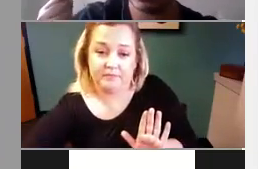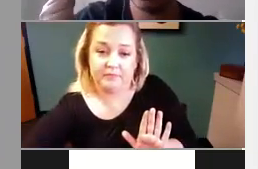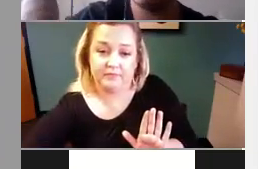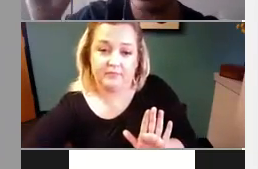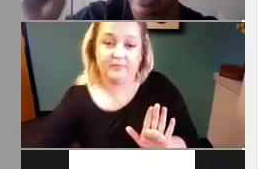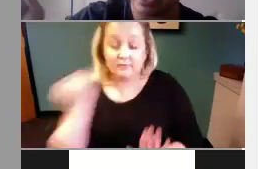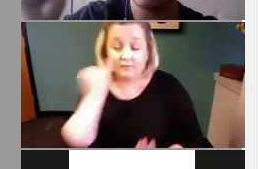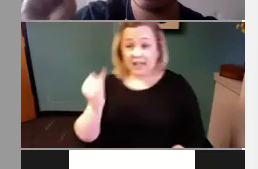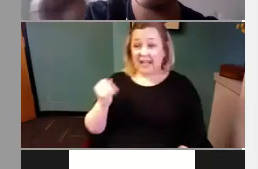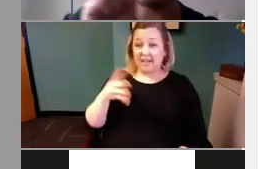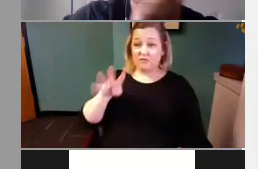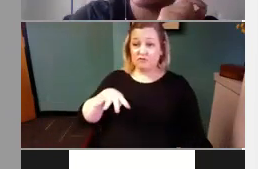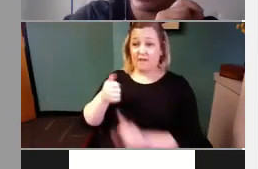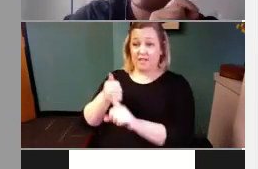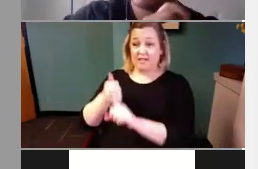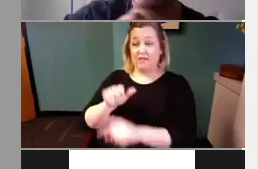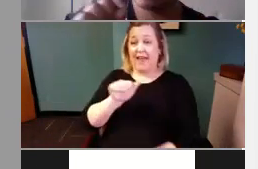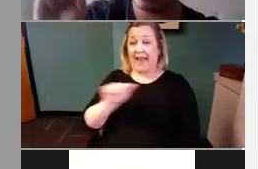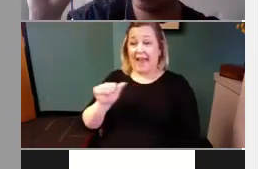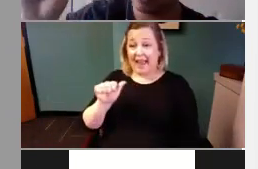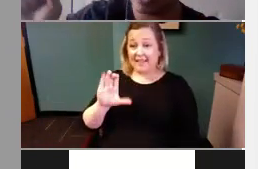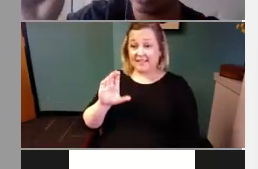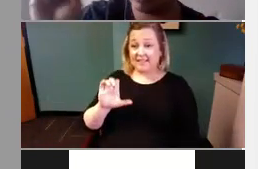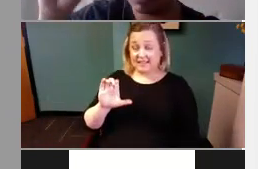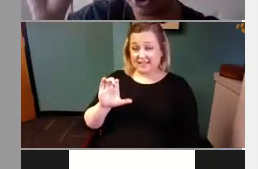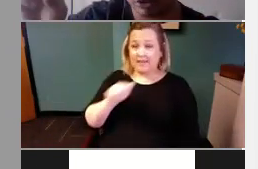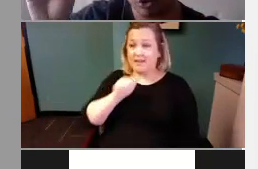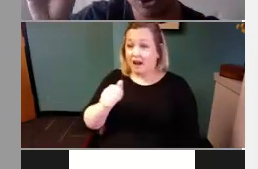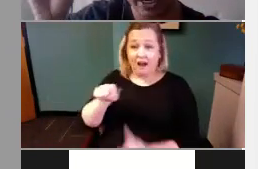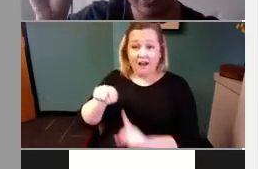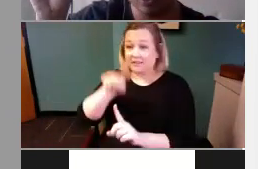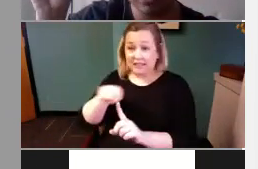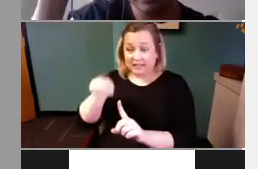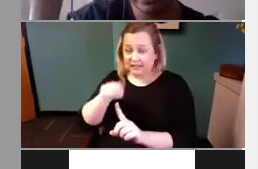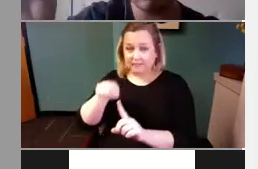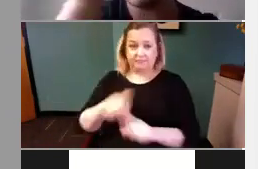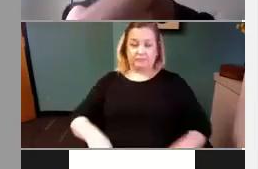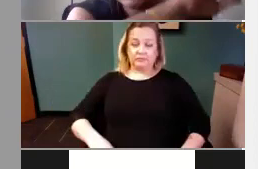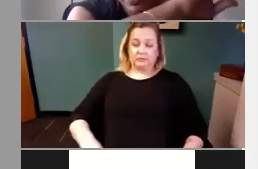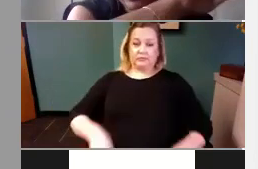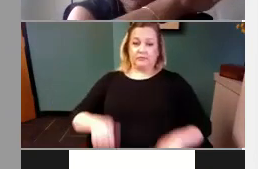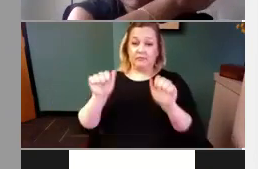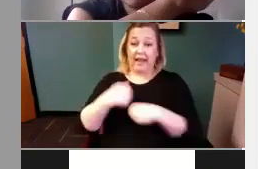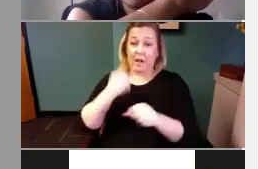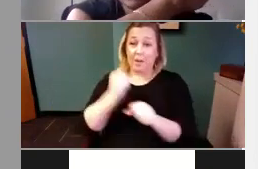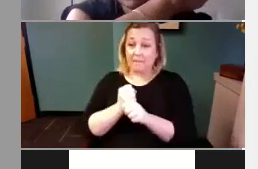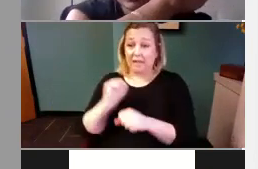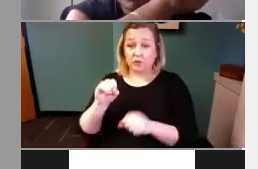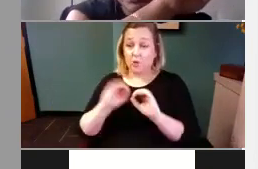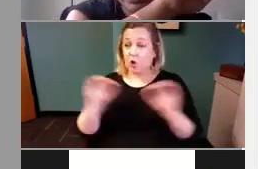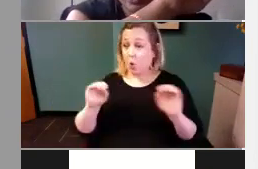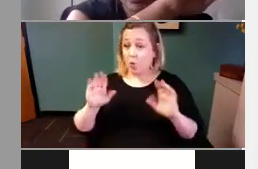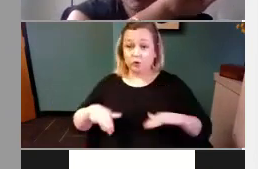particular scenario, we can linearize the graph so that no child node ever connects back to